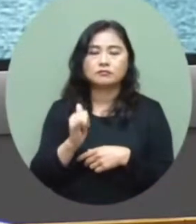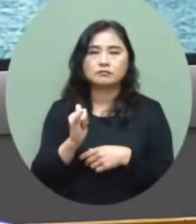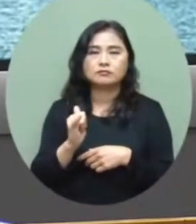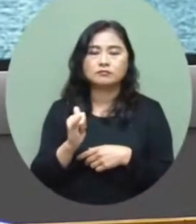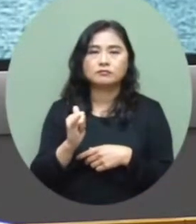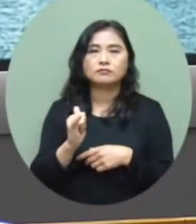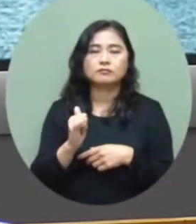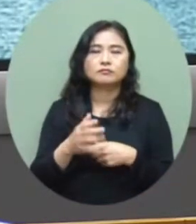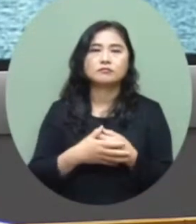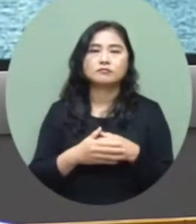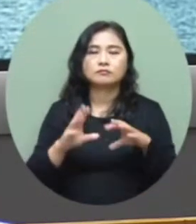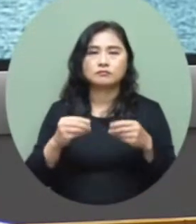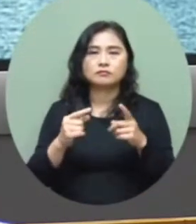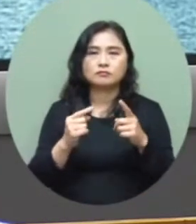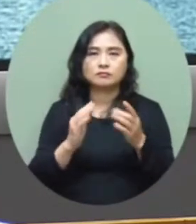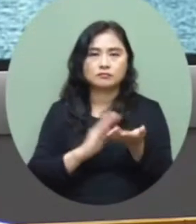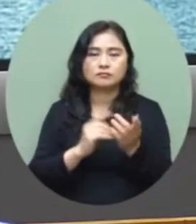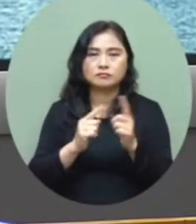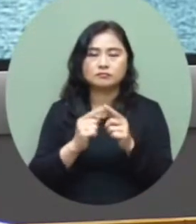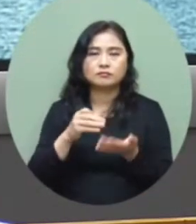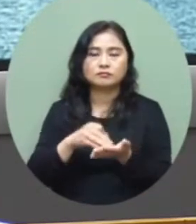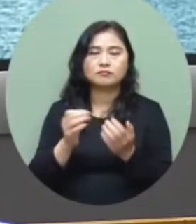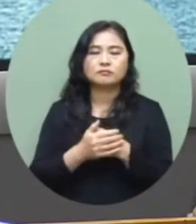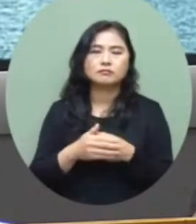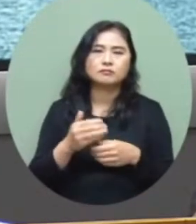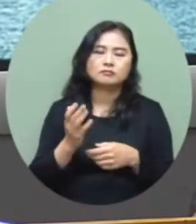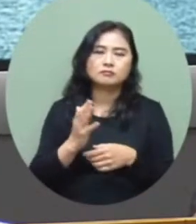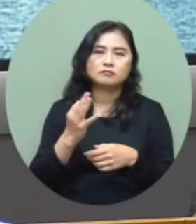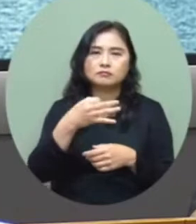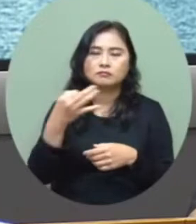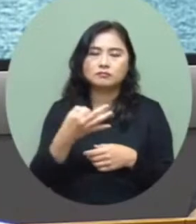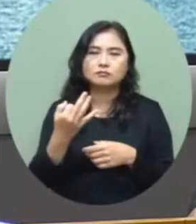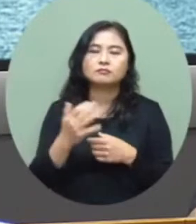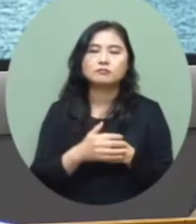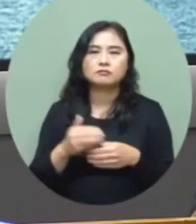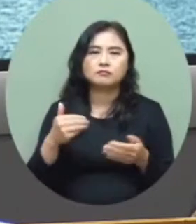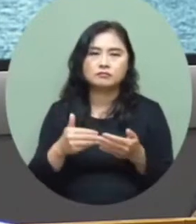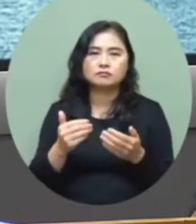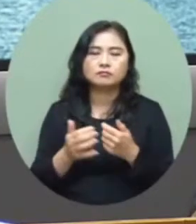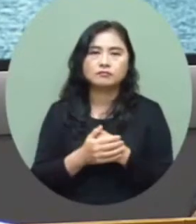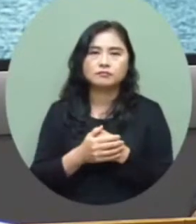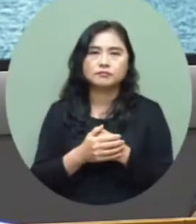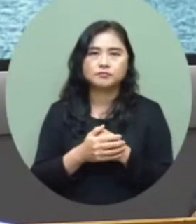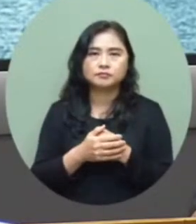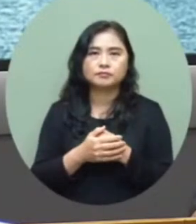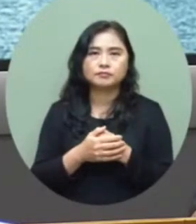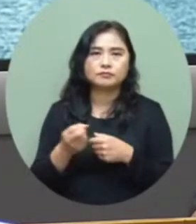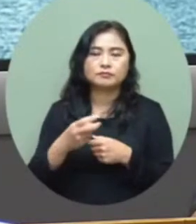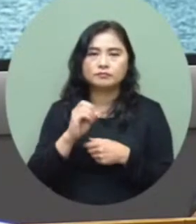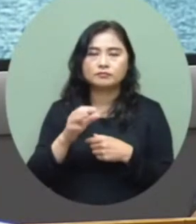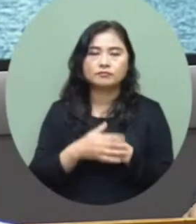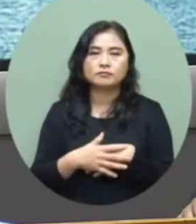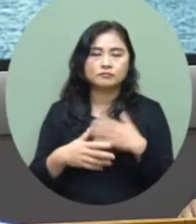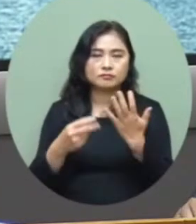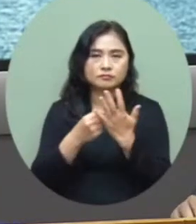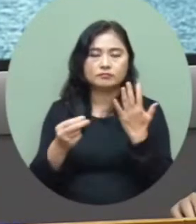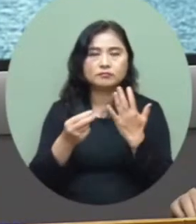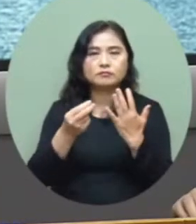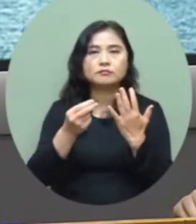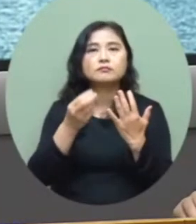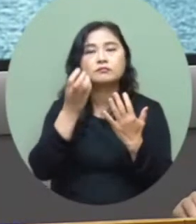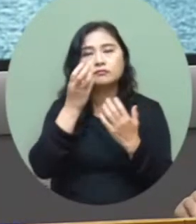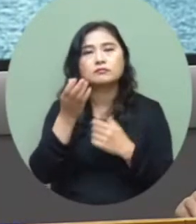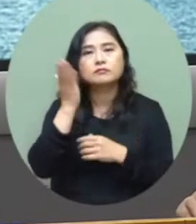2020, over 12,600 patients already took part, and the total number